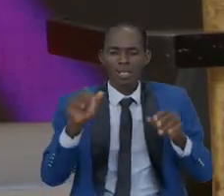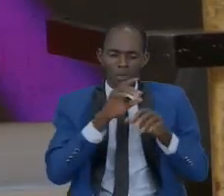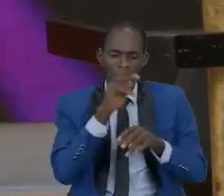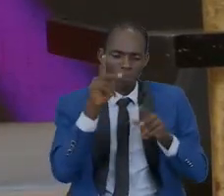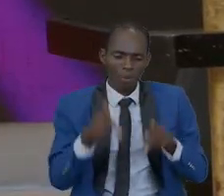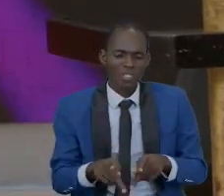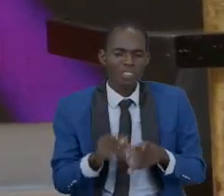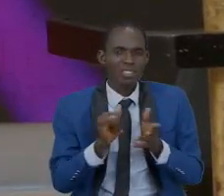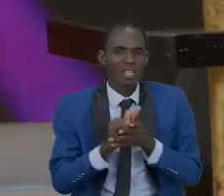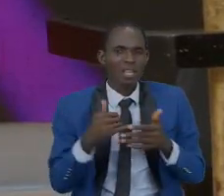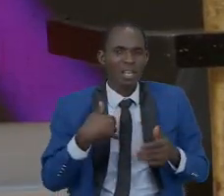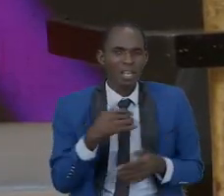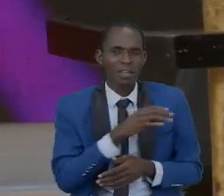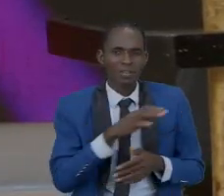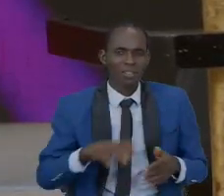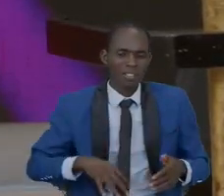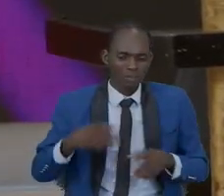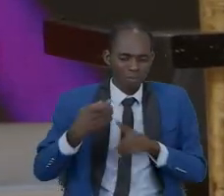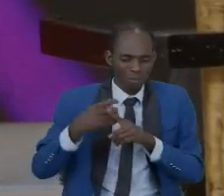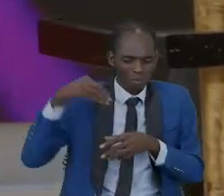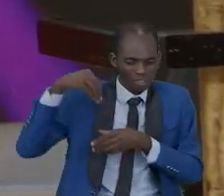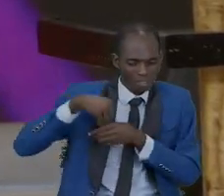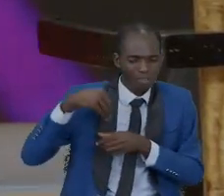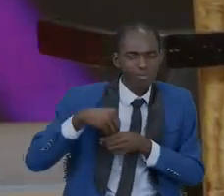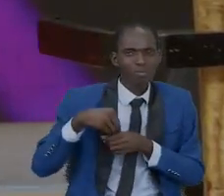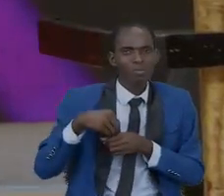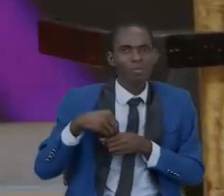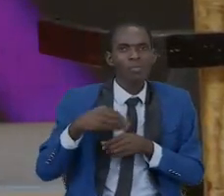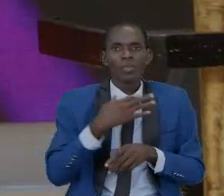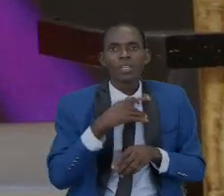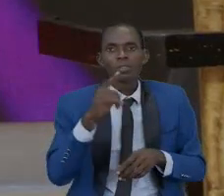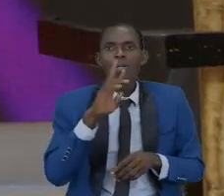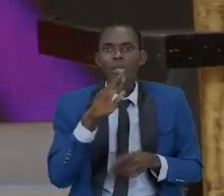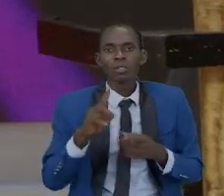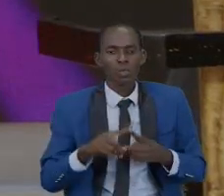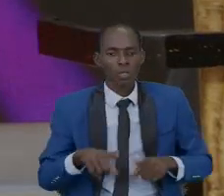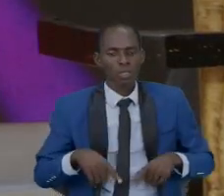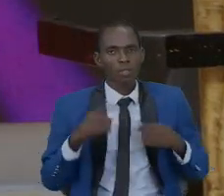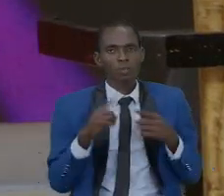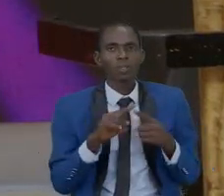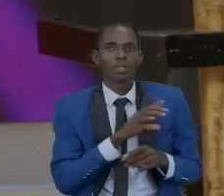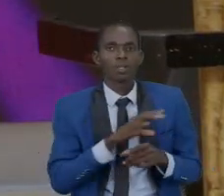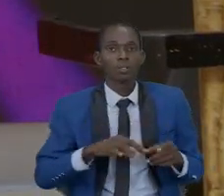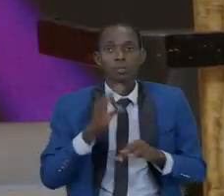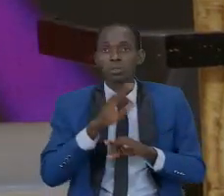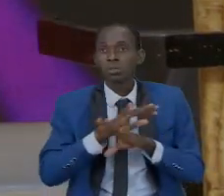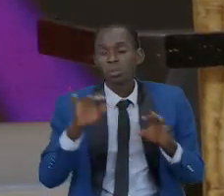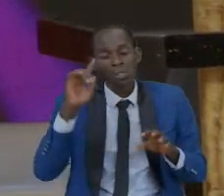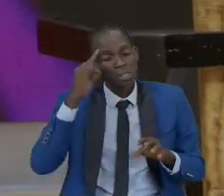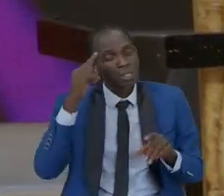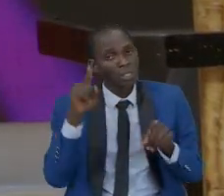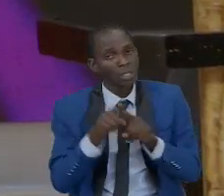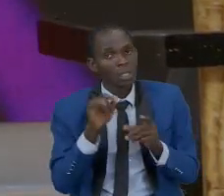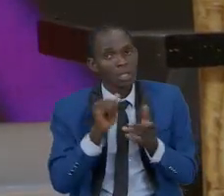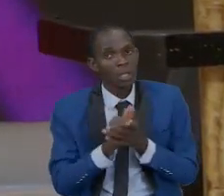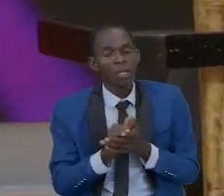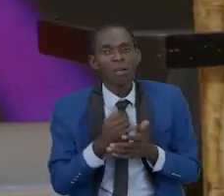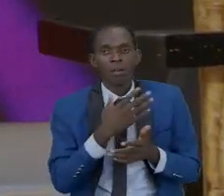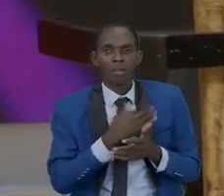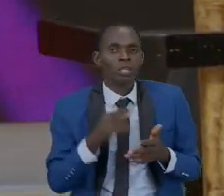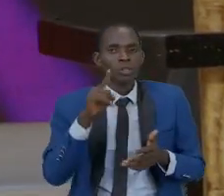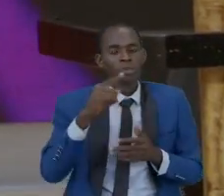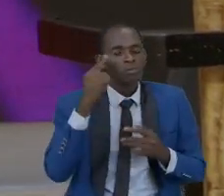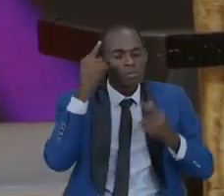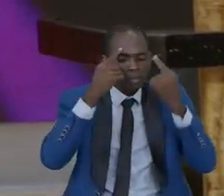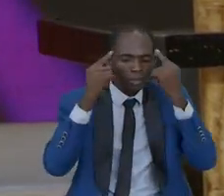living on the inside of him and you have to live like Christ if you don't think like that and you have the thoughts the other